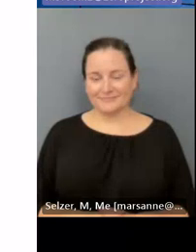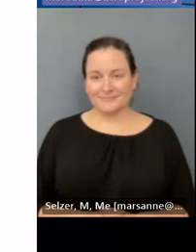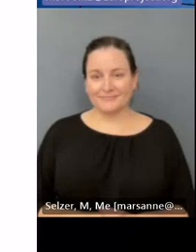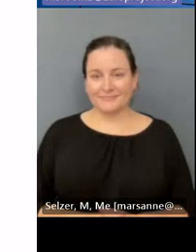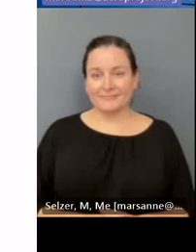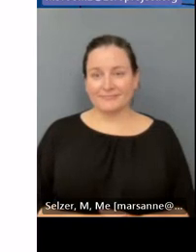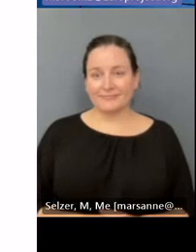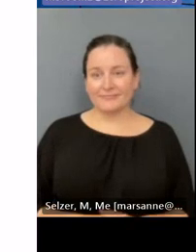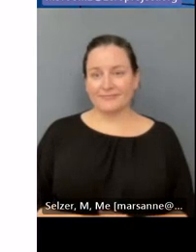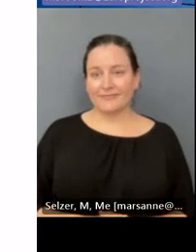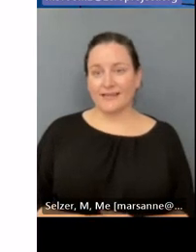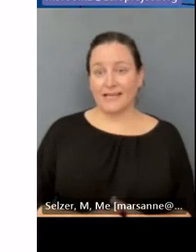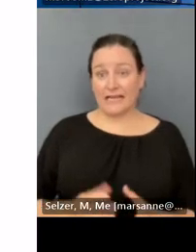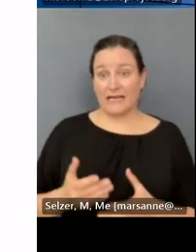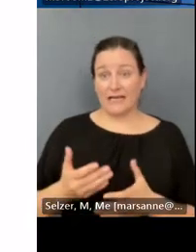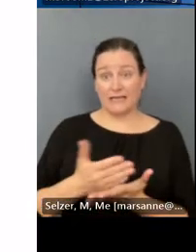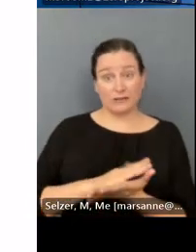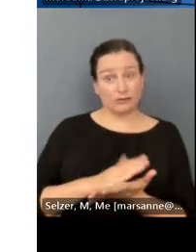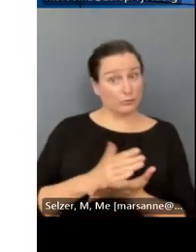Are you going to talk about it?